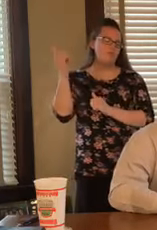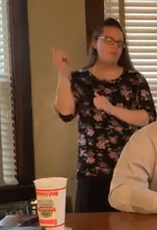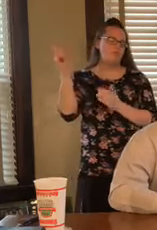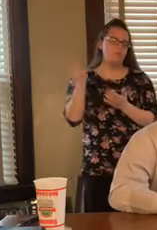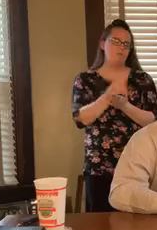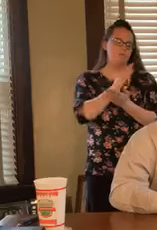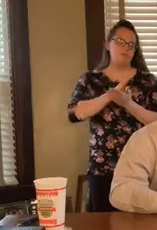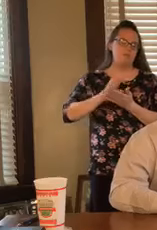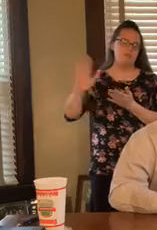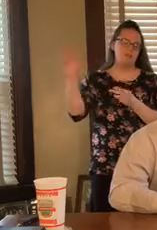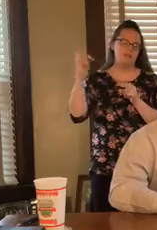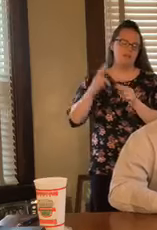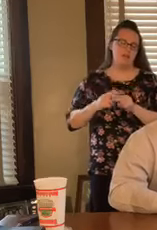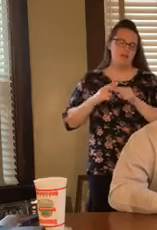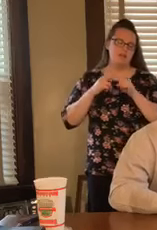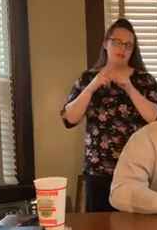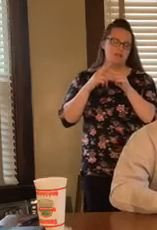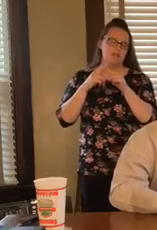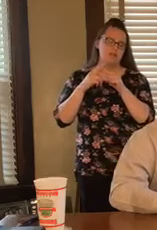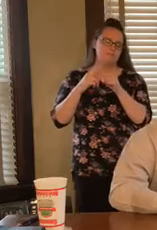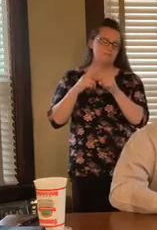Your holy name.